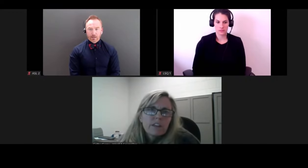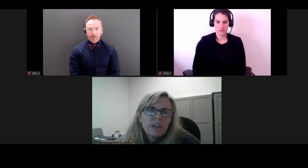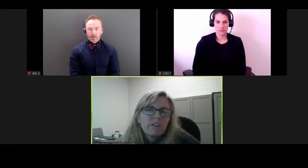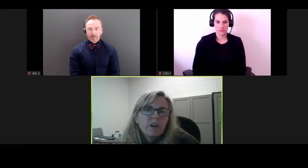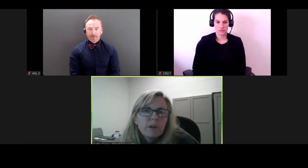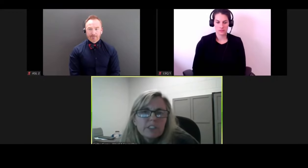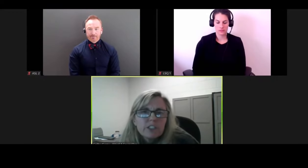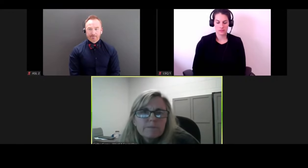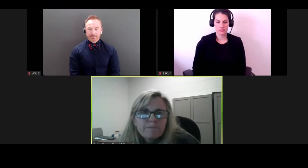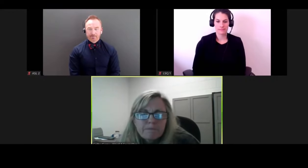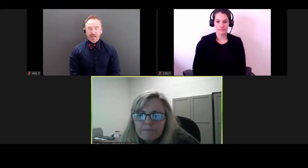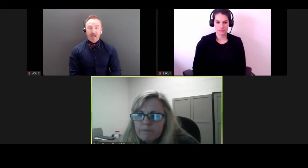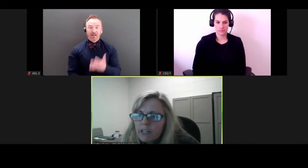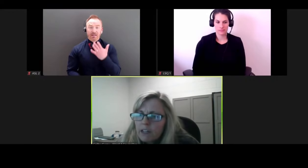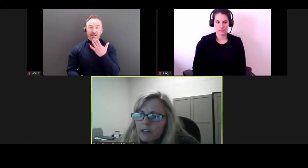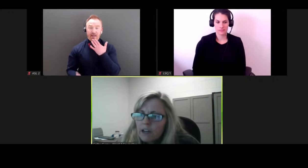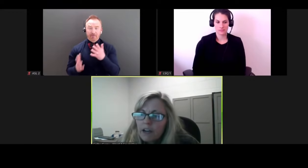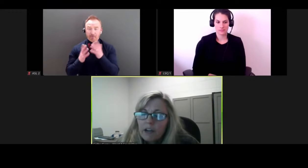Thank you very much.